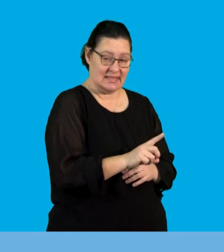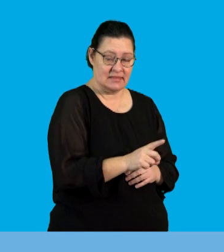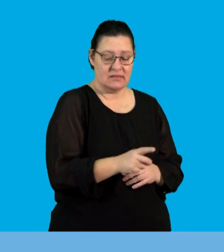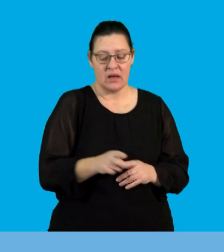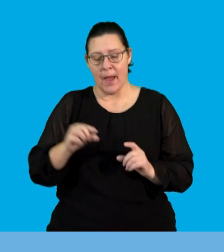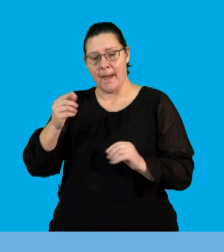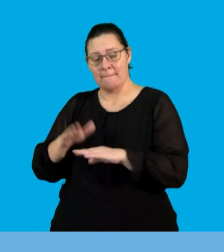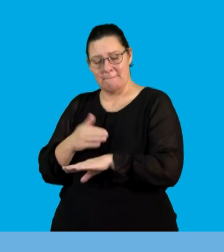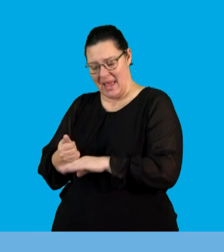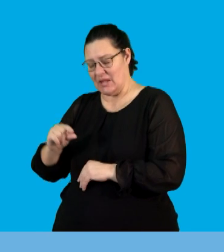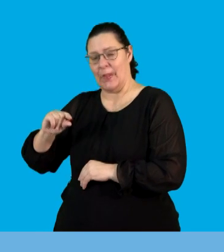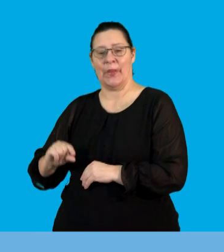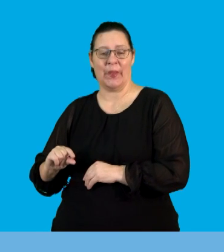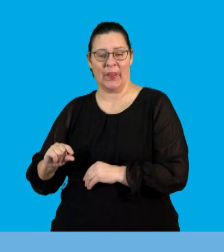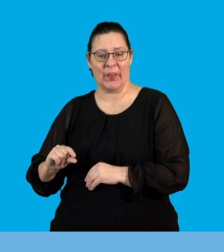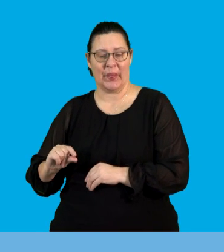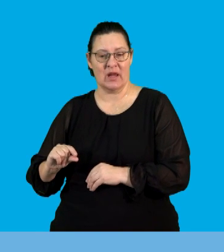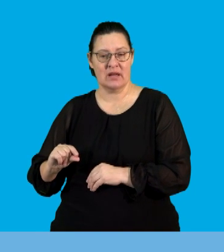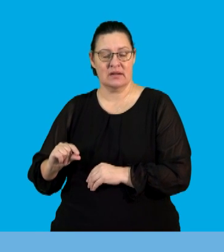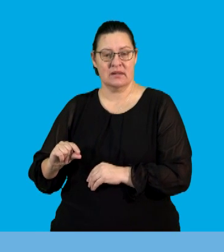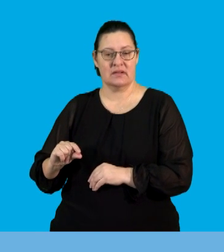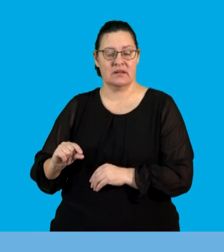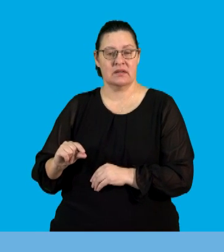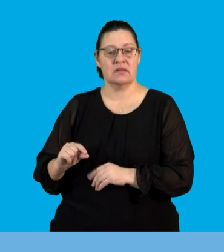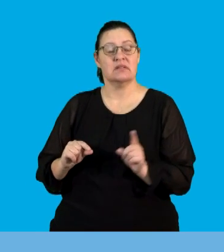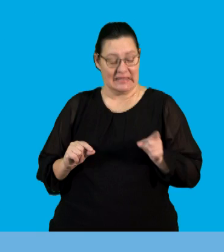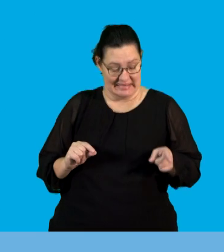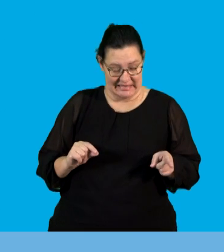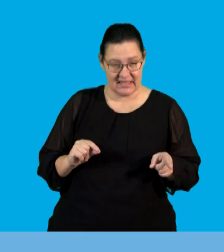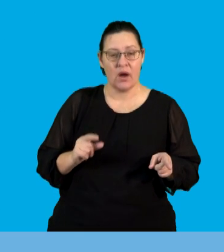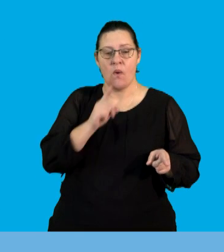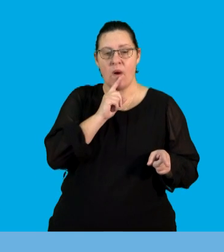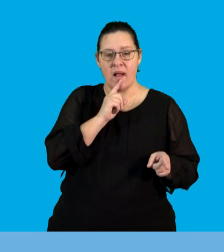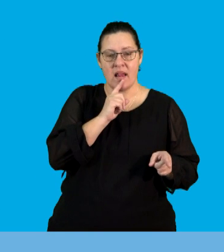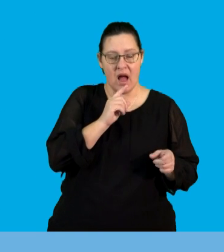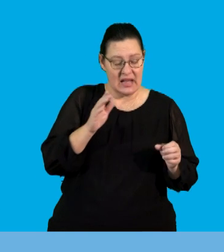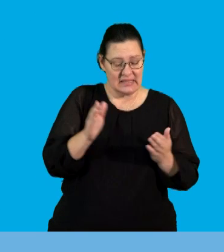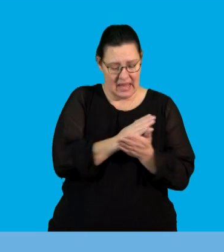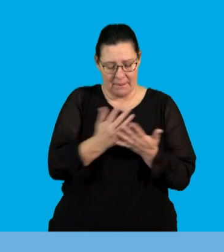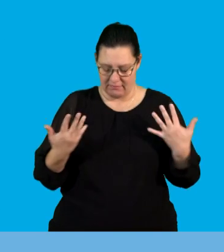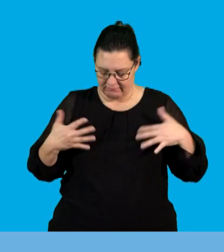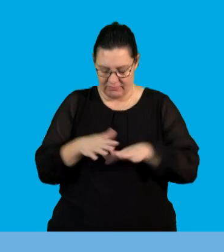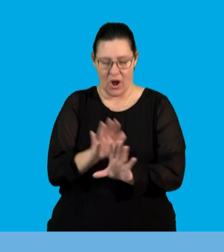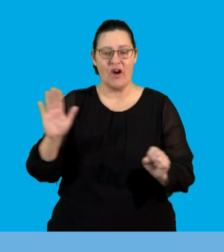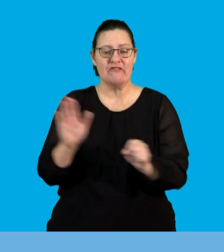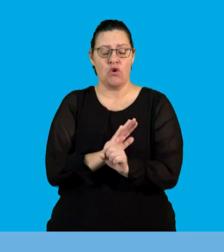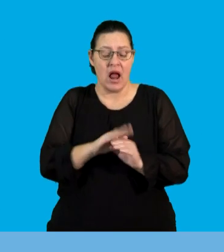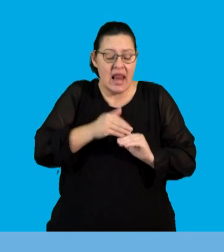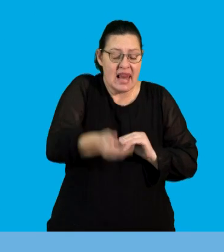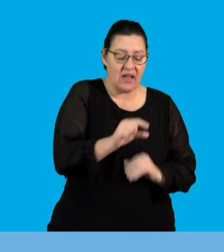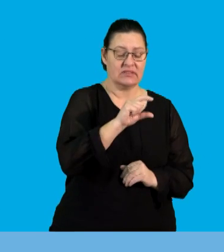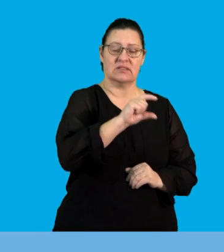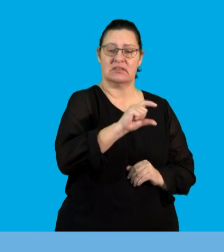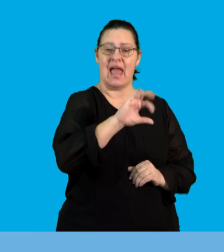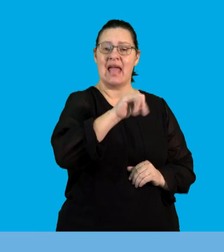acid than the base, some of the acid is going to react completely with the base, and then there's